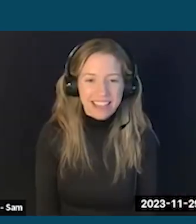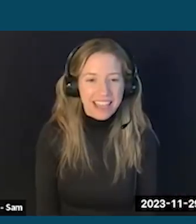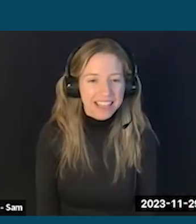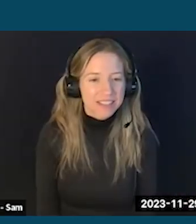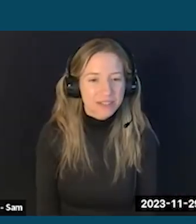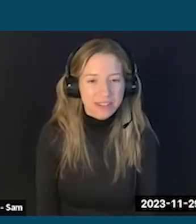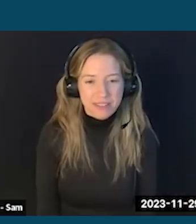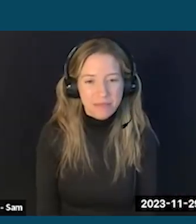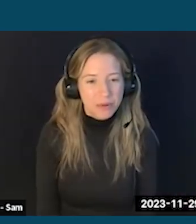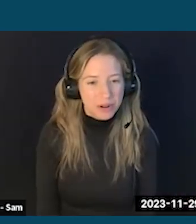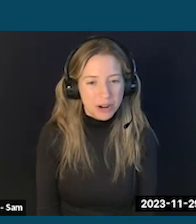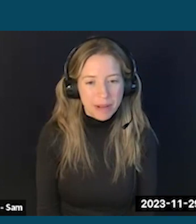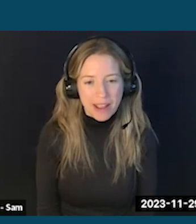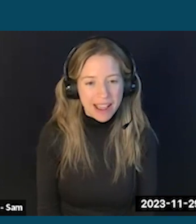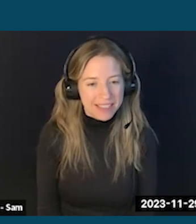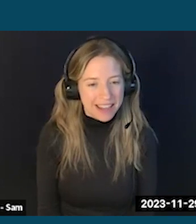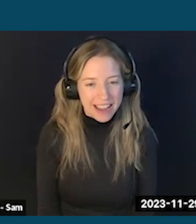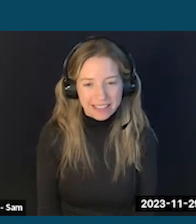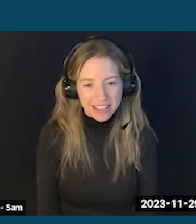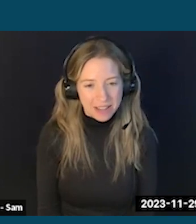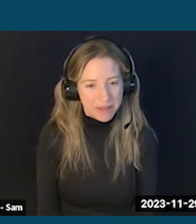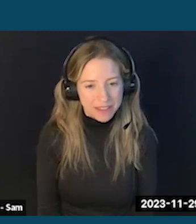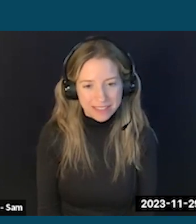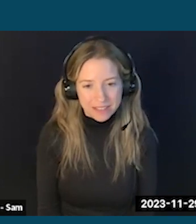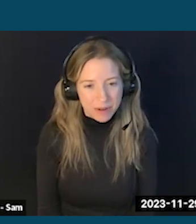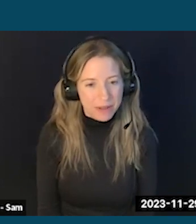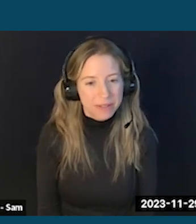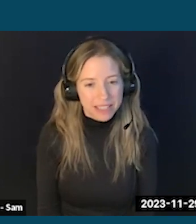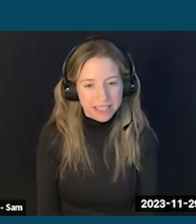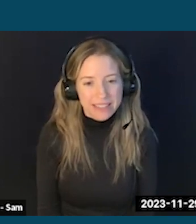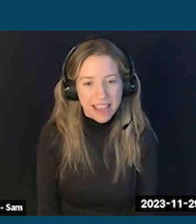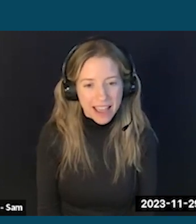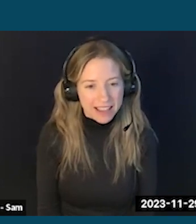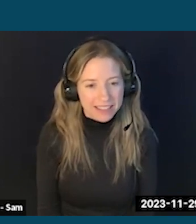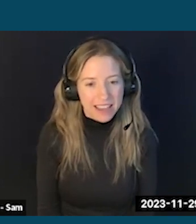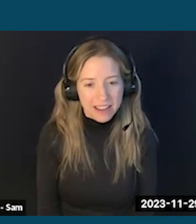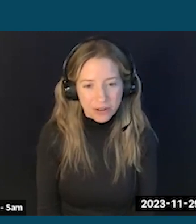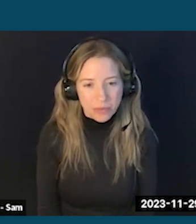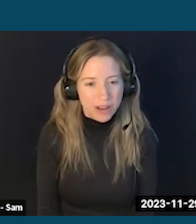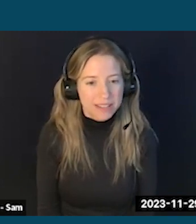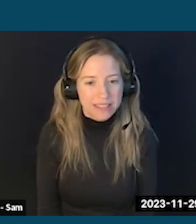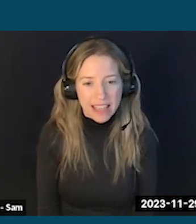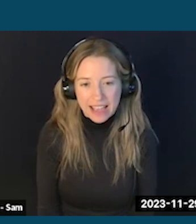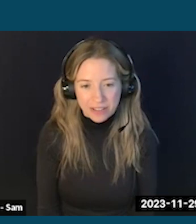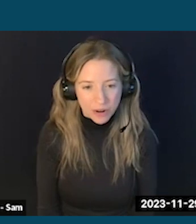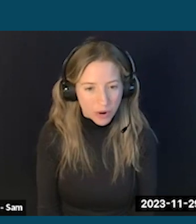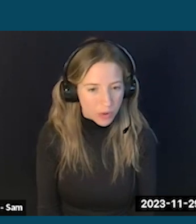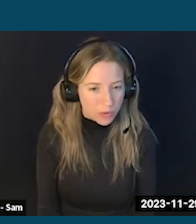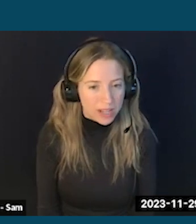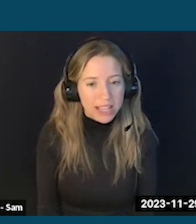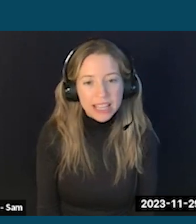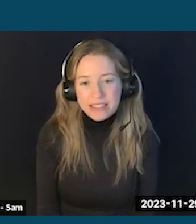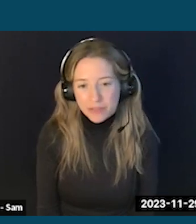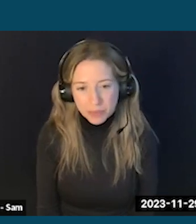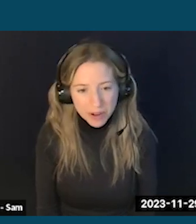Yes, I can't stress more about that asking piece, right? Please ask. Everyone has their